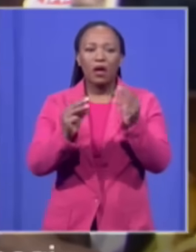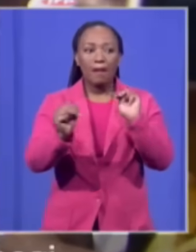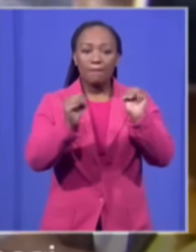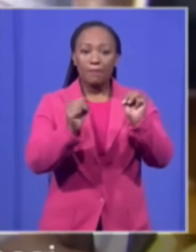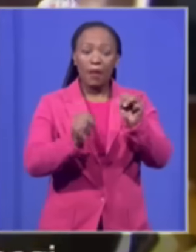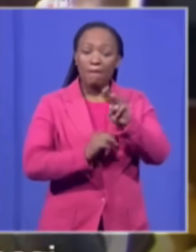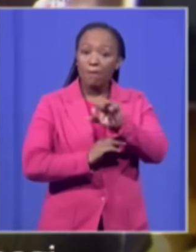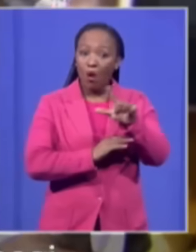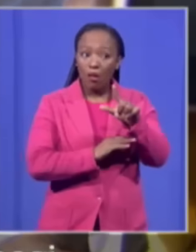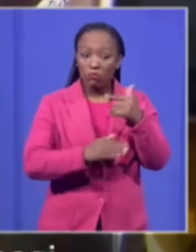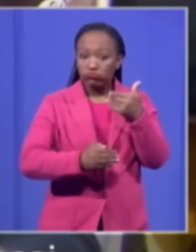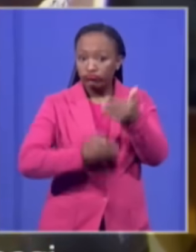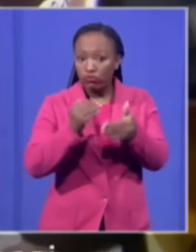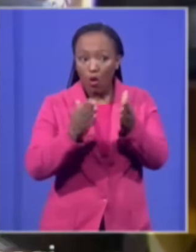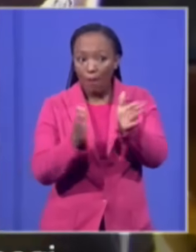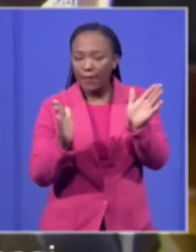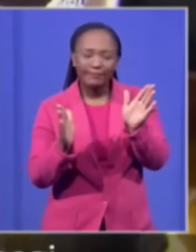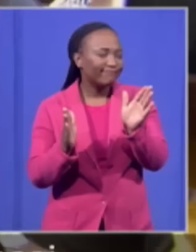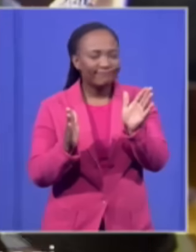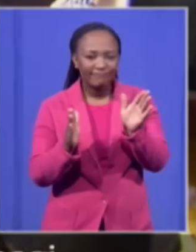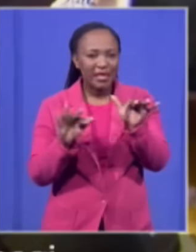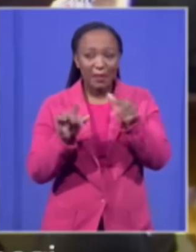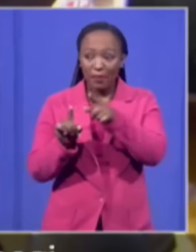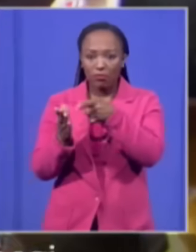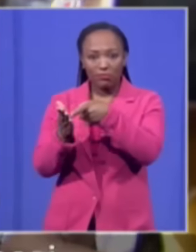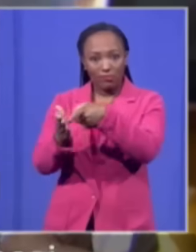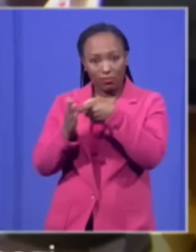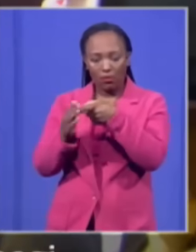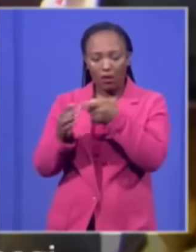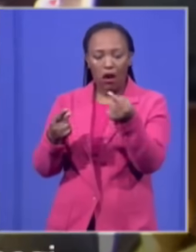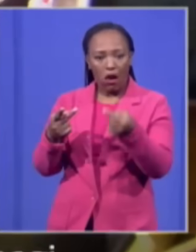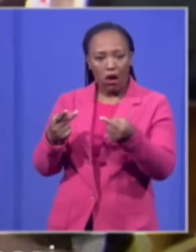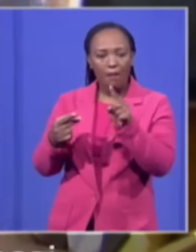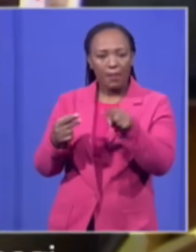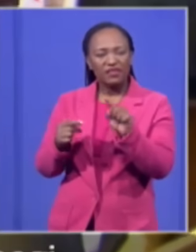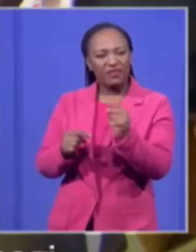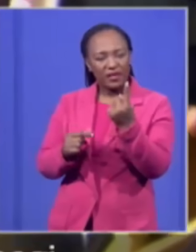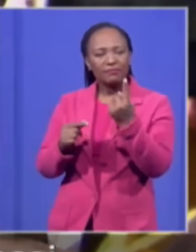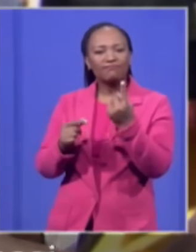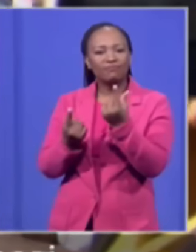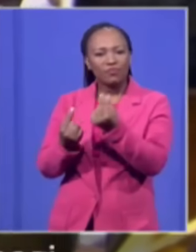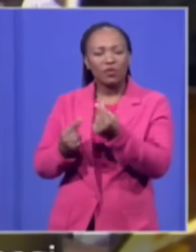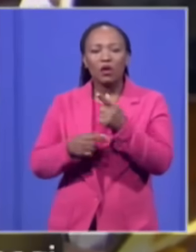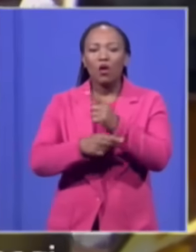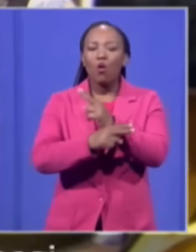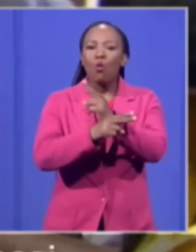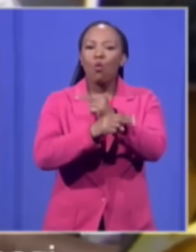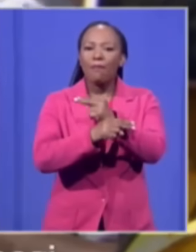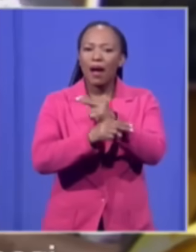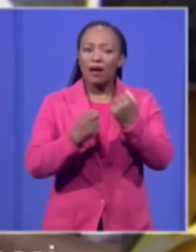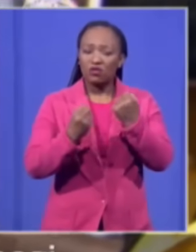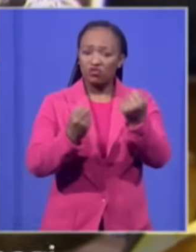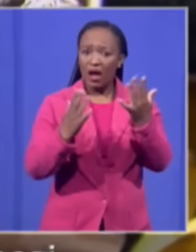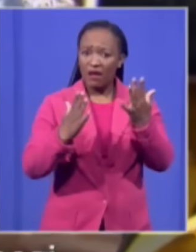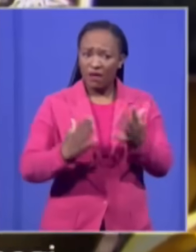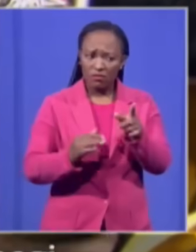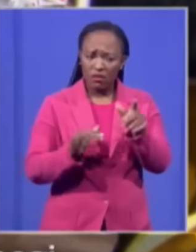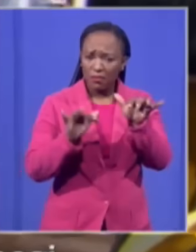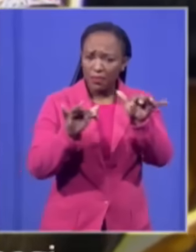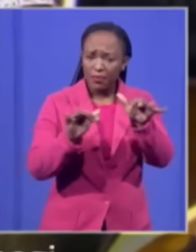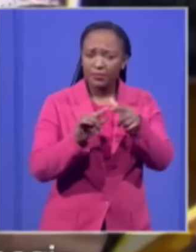operate until the demands of the people they are being met. The Uber drivers, they are people, they are feeding families, and they've got the right